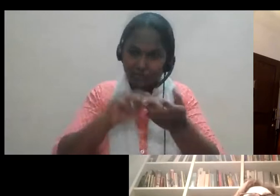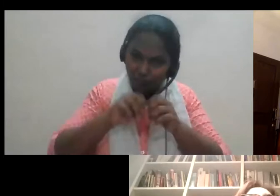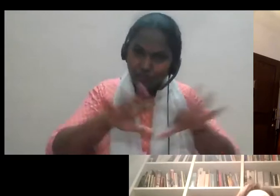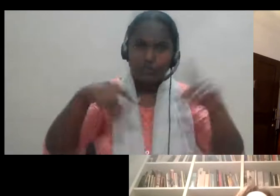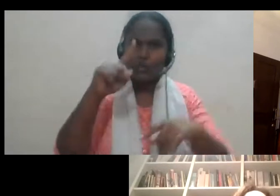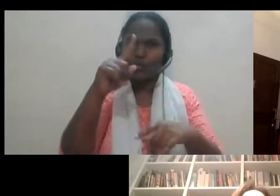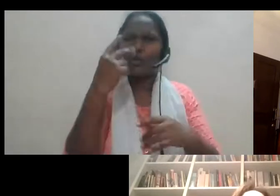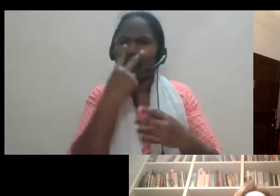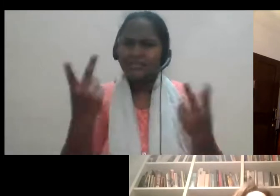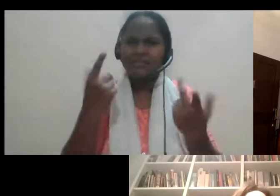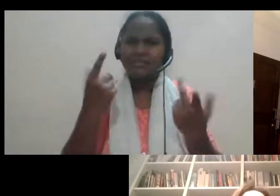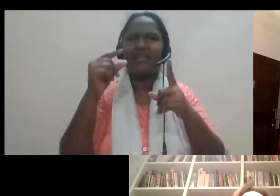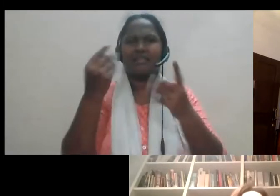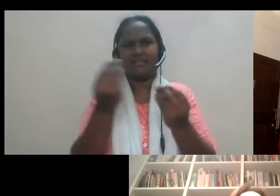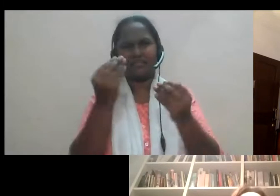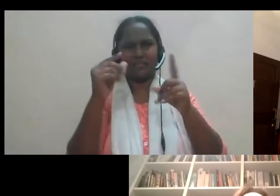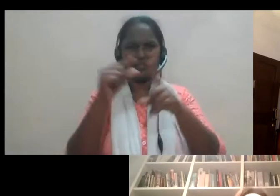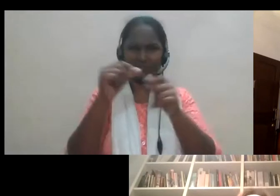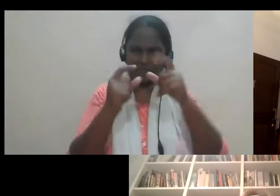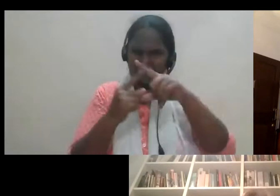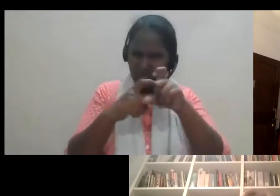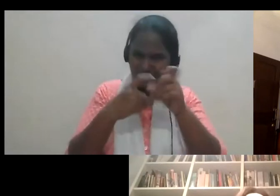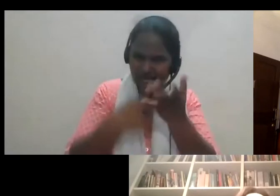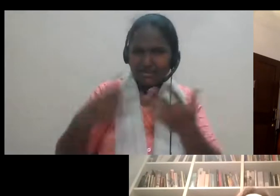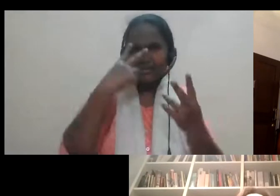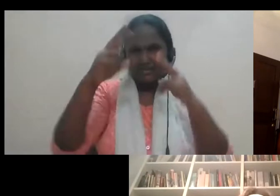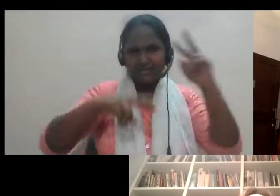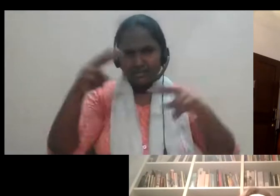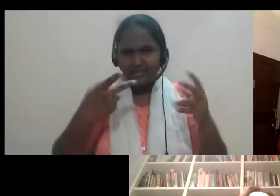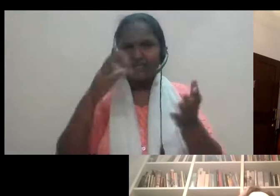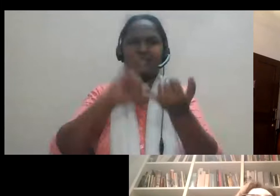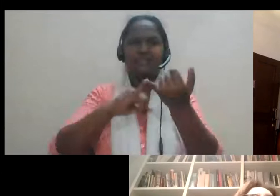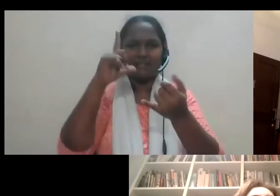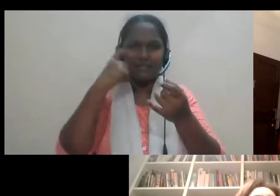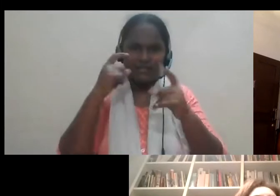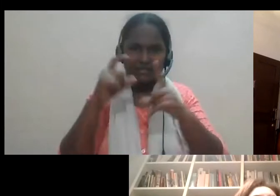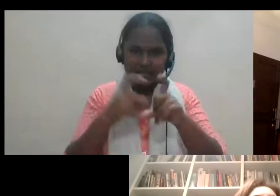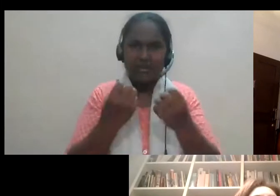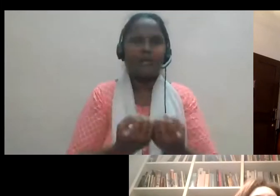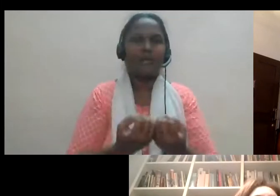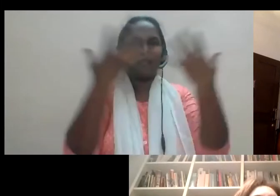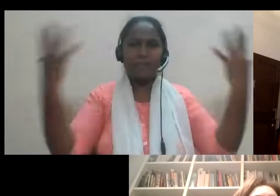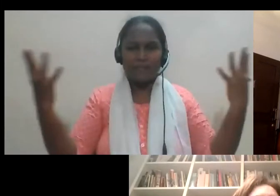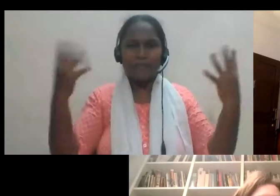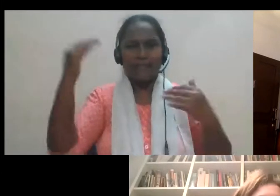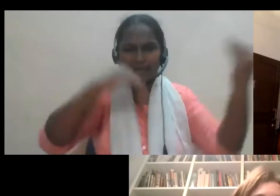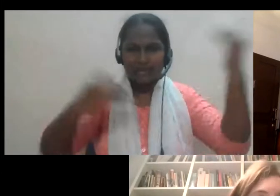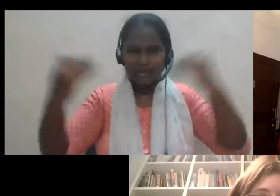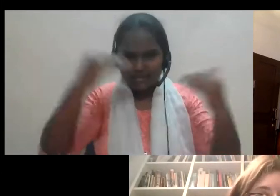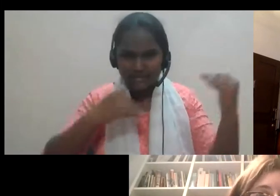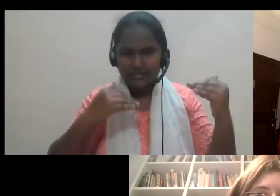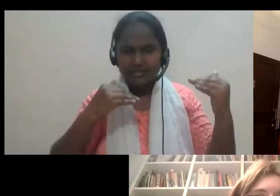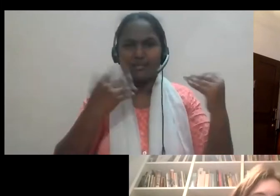could see certain patterns in those slides, you know, that we would receive. Many of the artists were coming out of